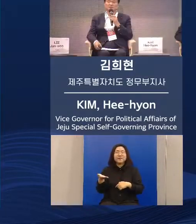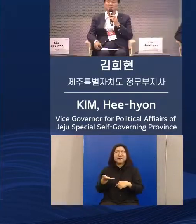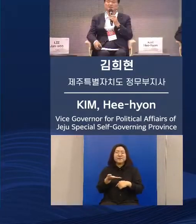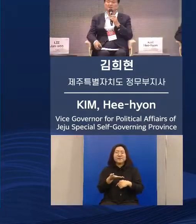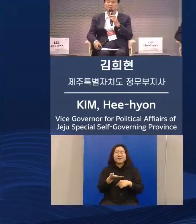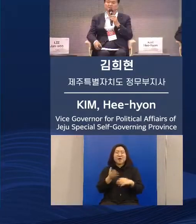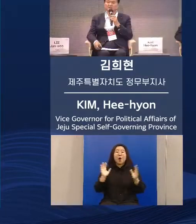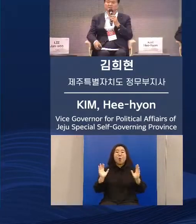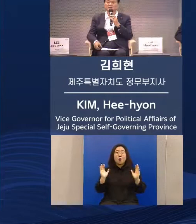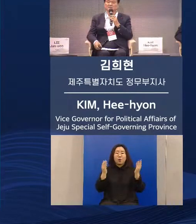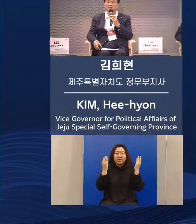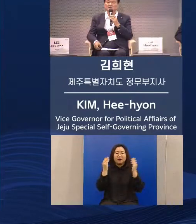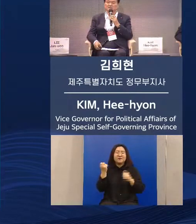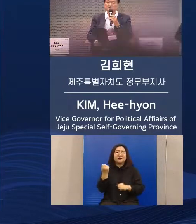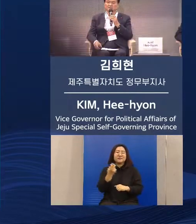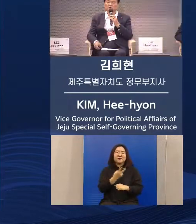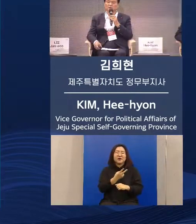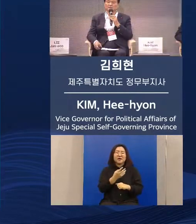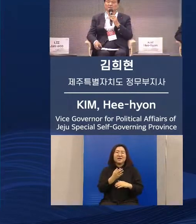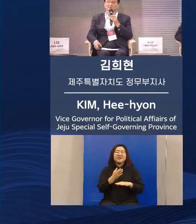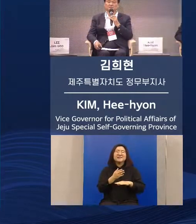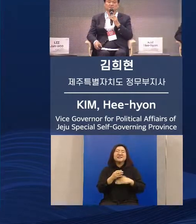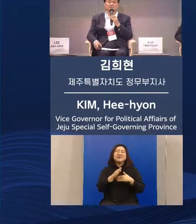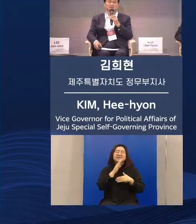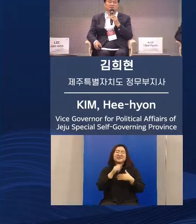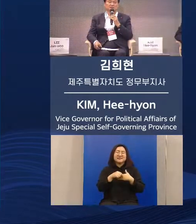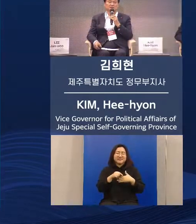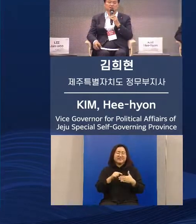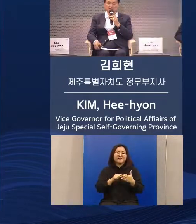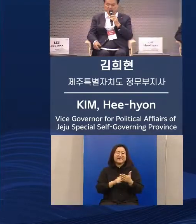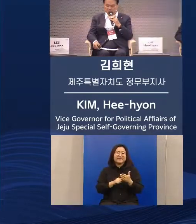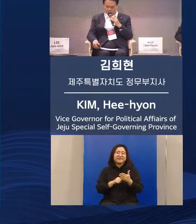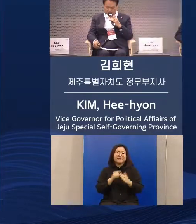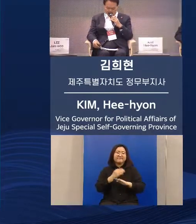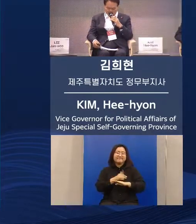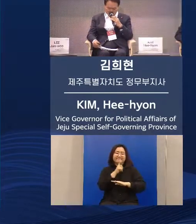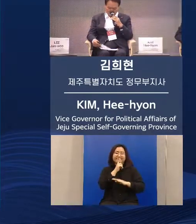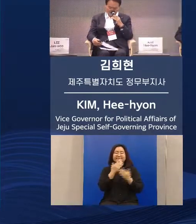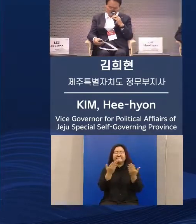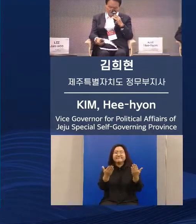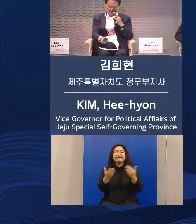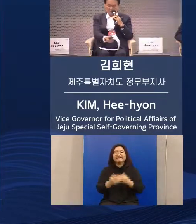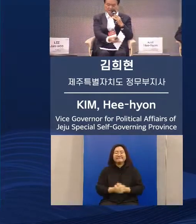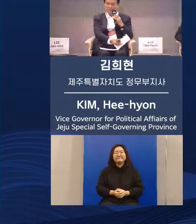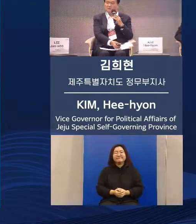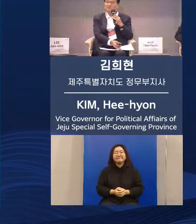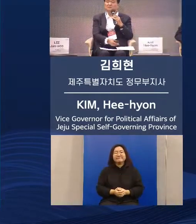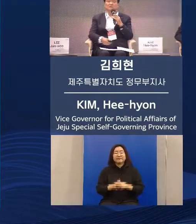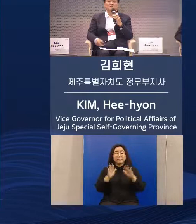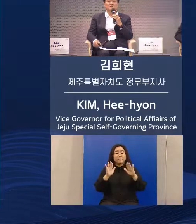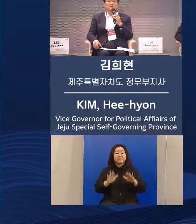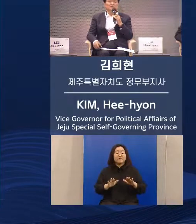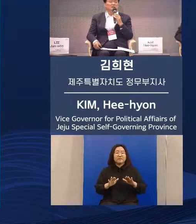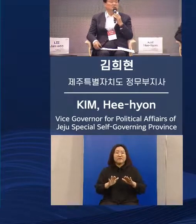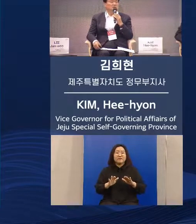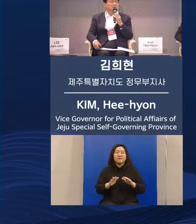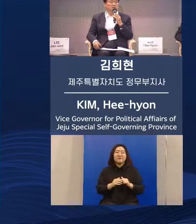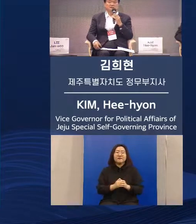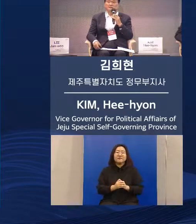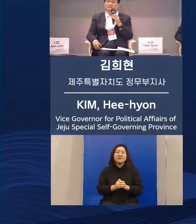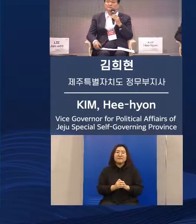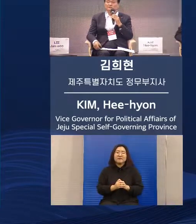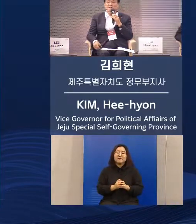have a great number of online participants. Once again, as the Vice Governor of Jeju, I appreciate for